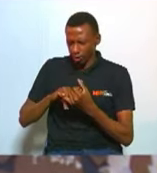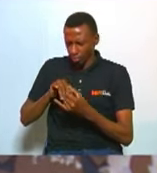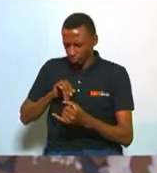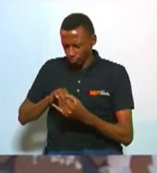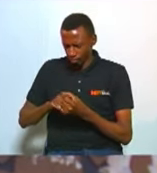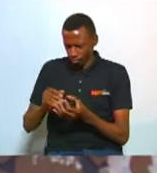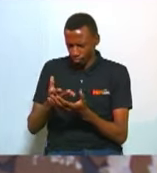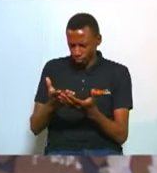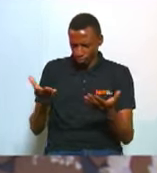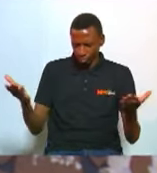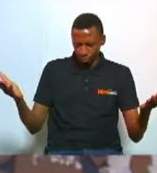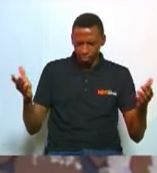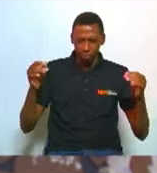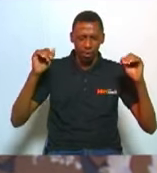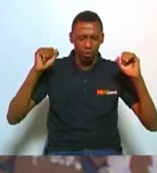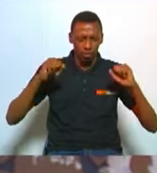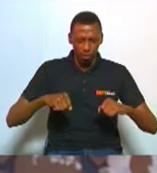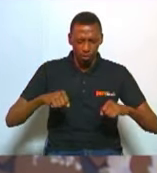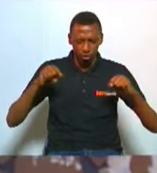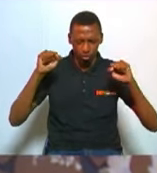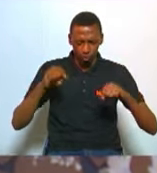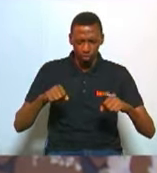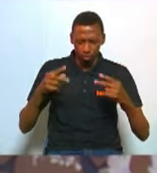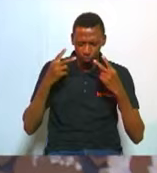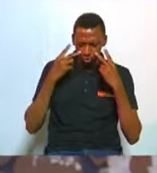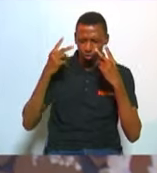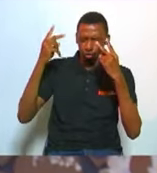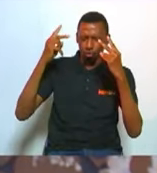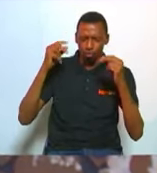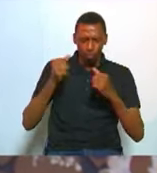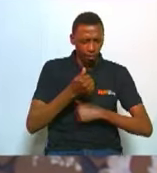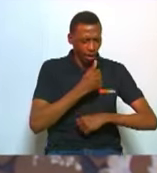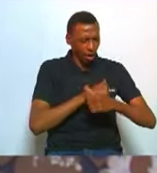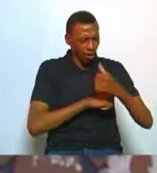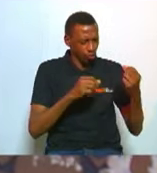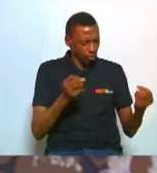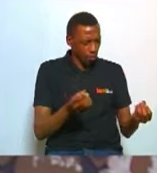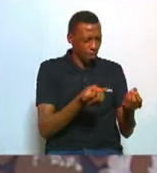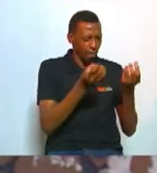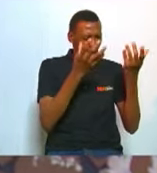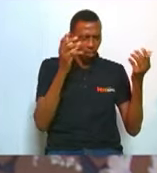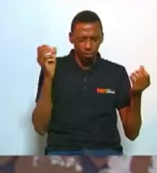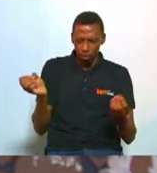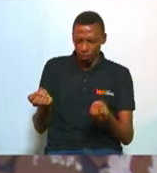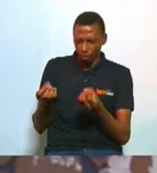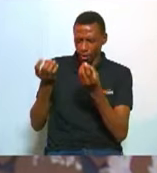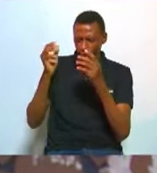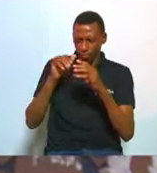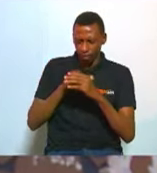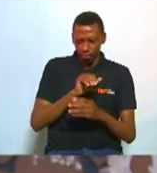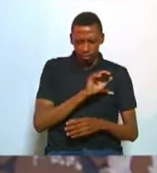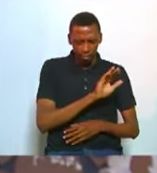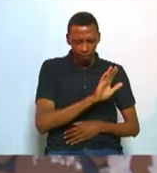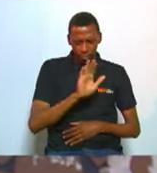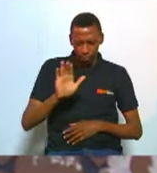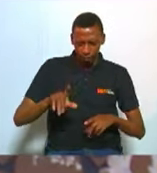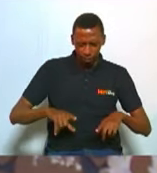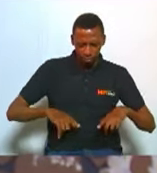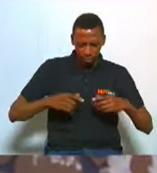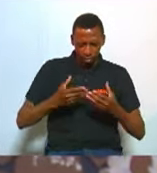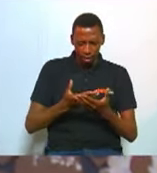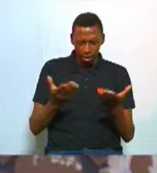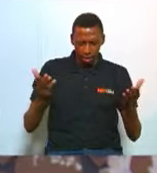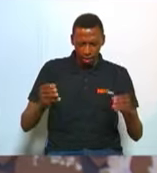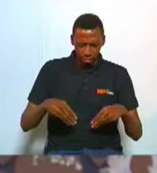able, Lord, to see you perform miracles in their life as they give you permission to intervene